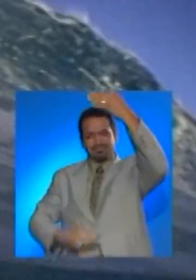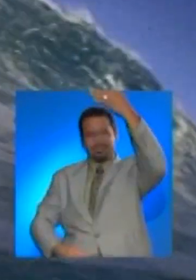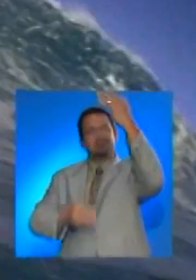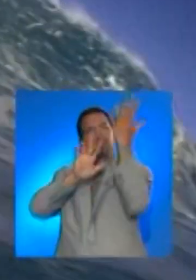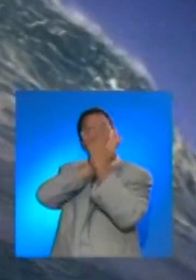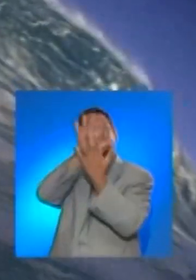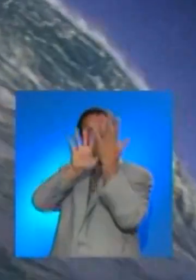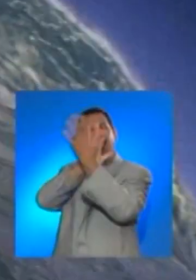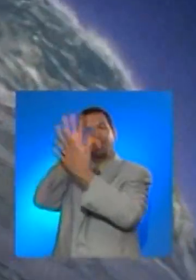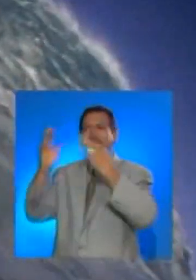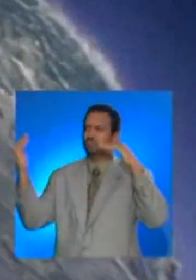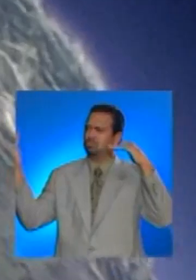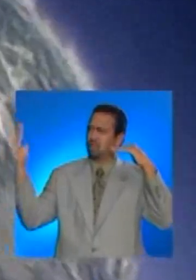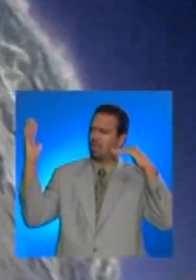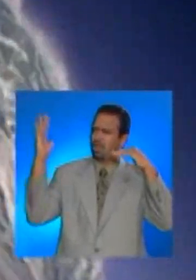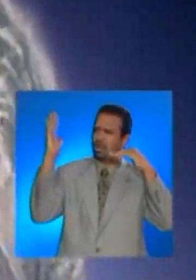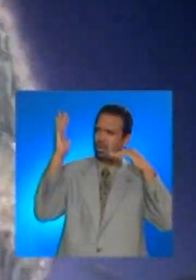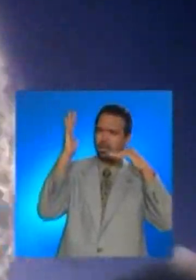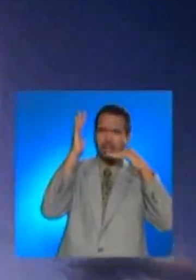water.